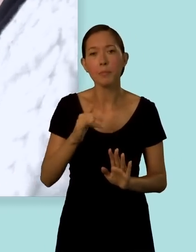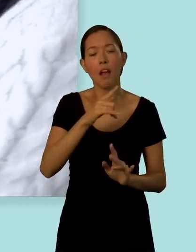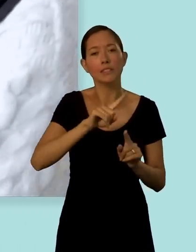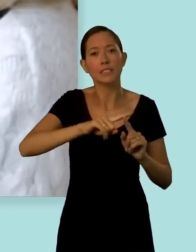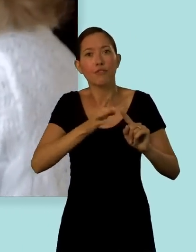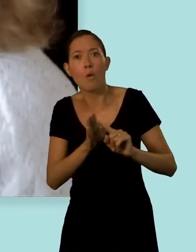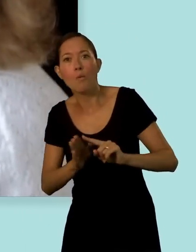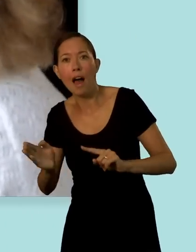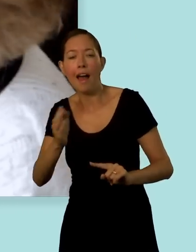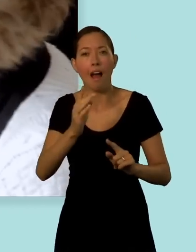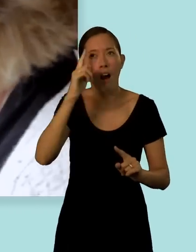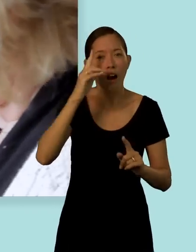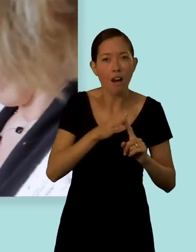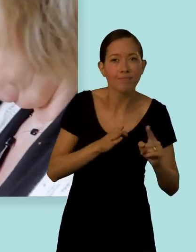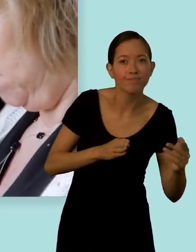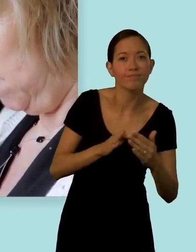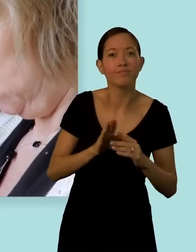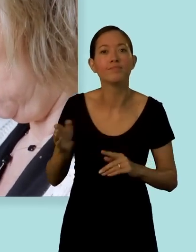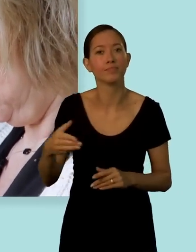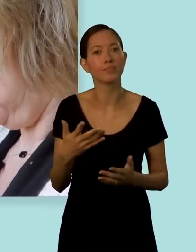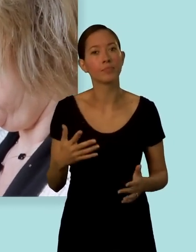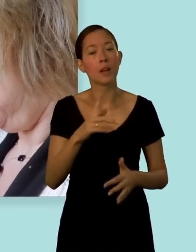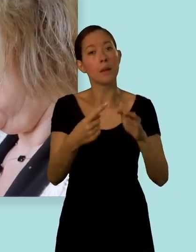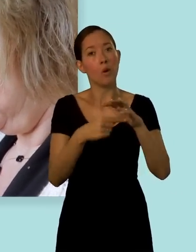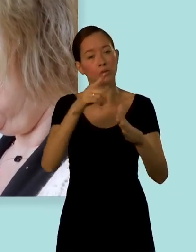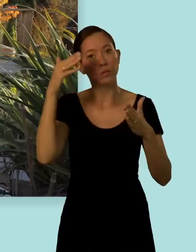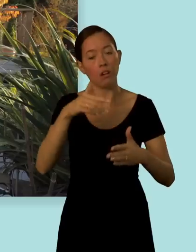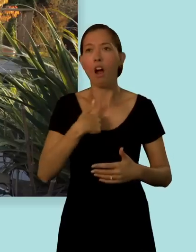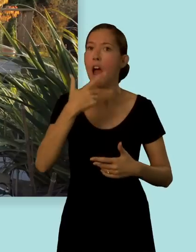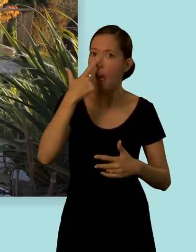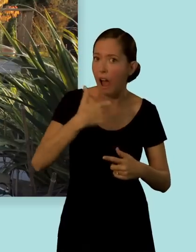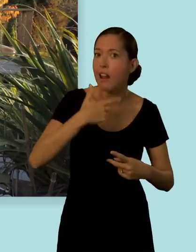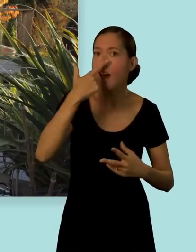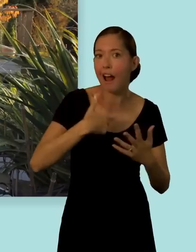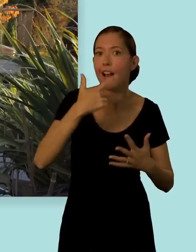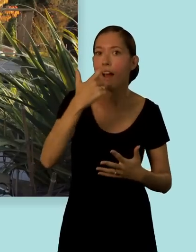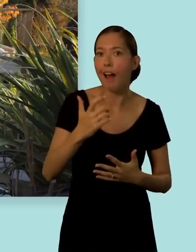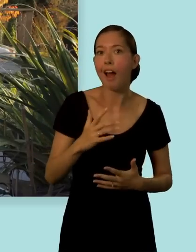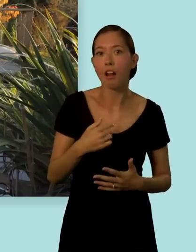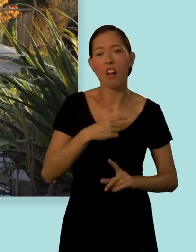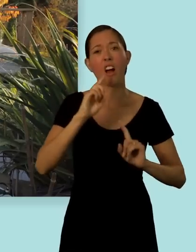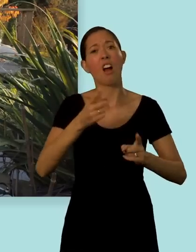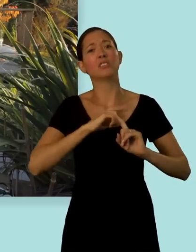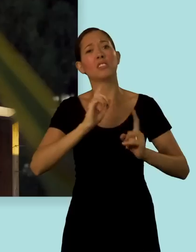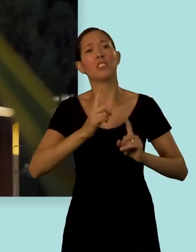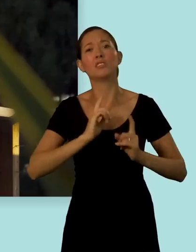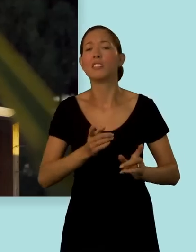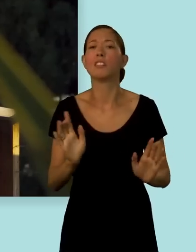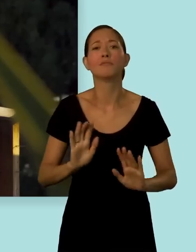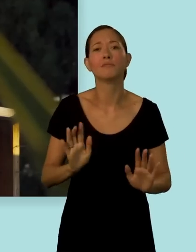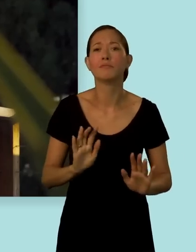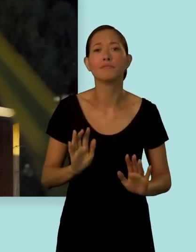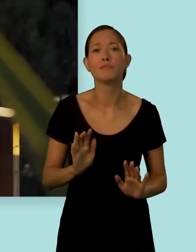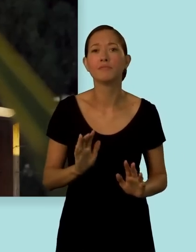enjoy, but you might have to do them in a different way. It's important to focus on the things you can and want to do